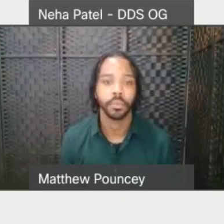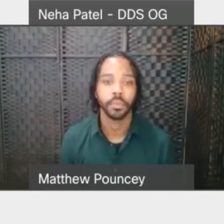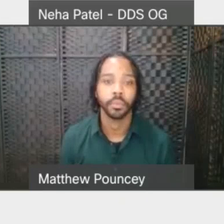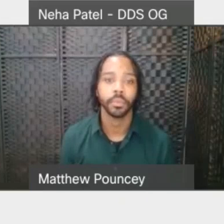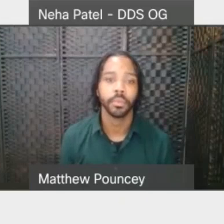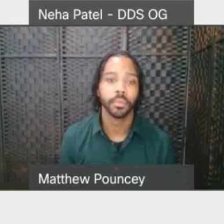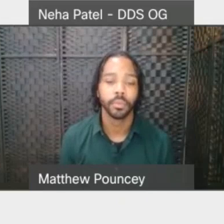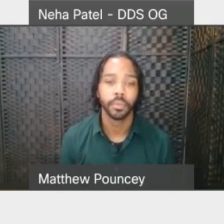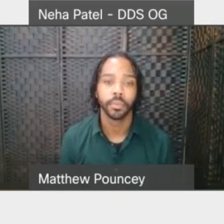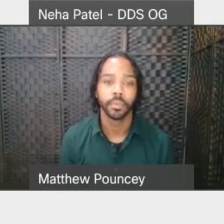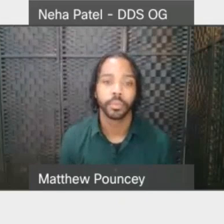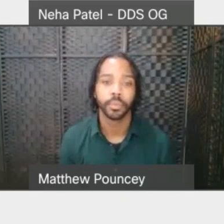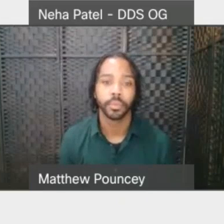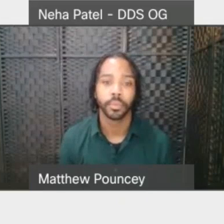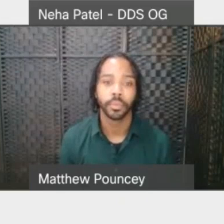Okay.